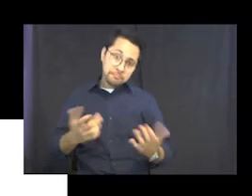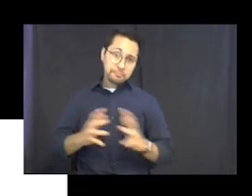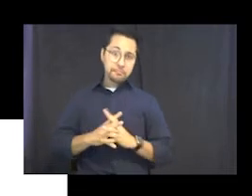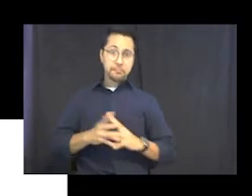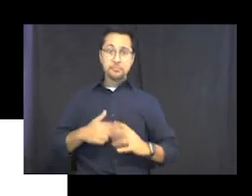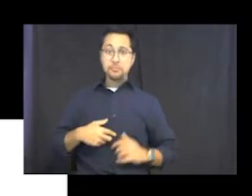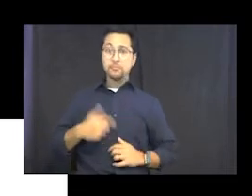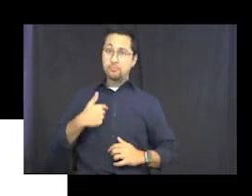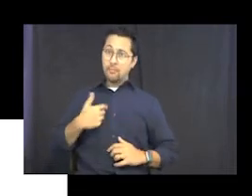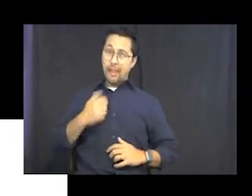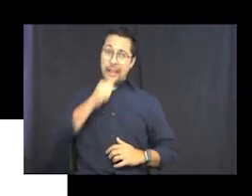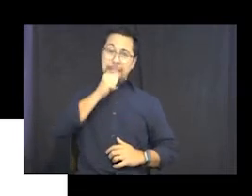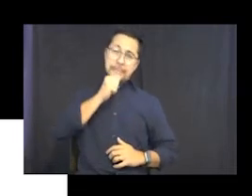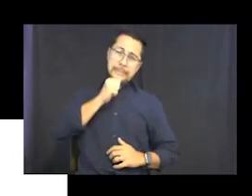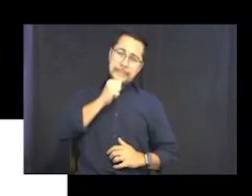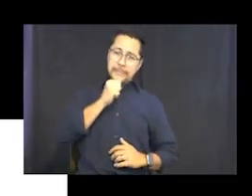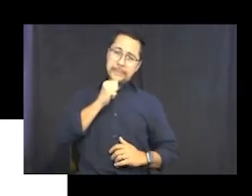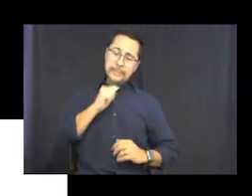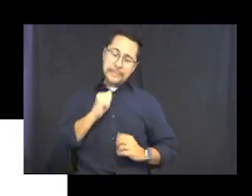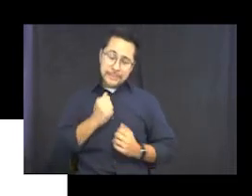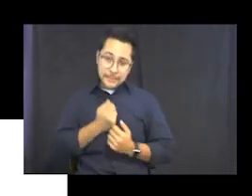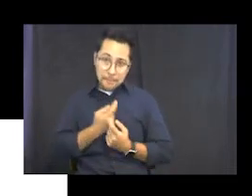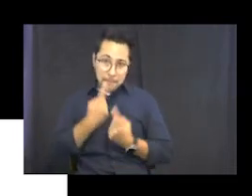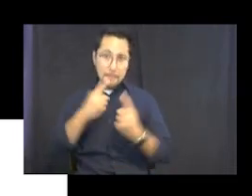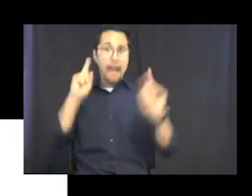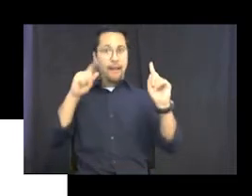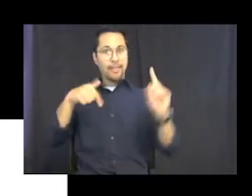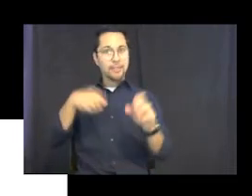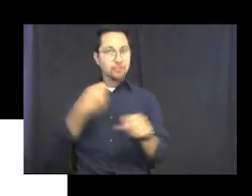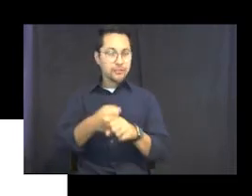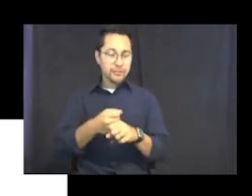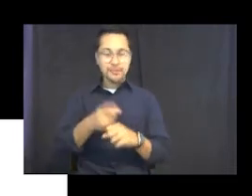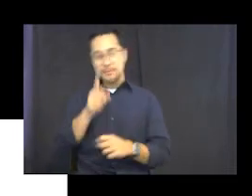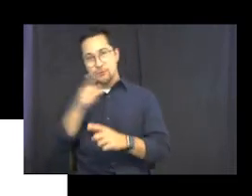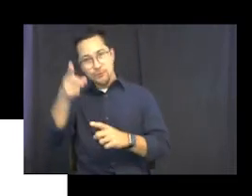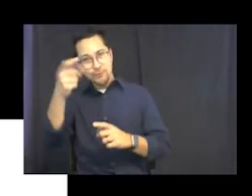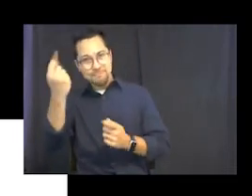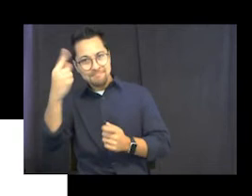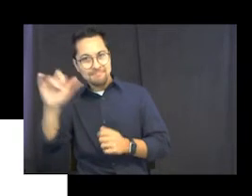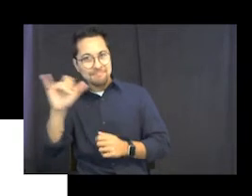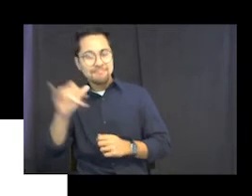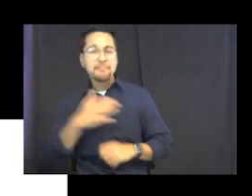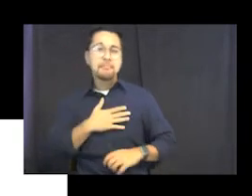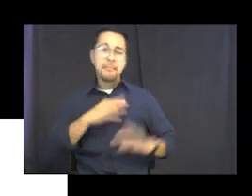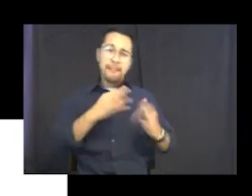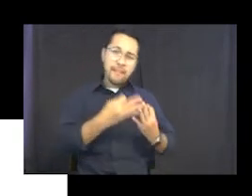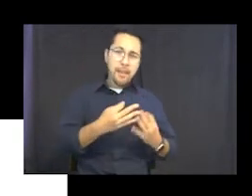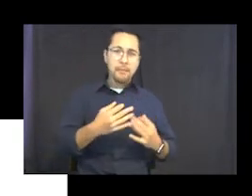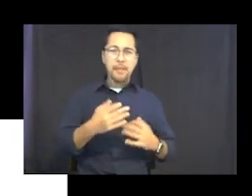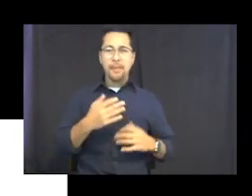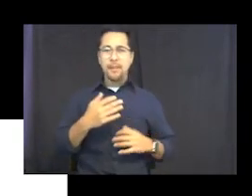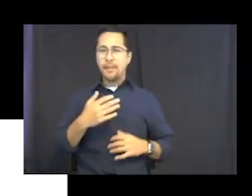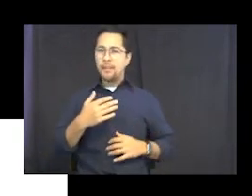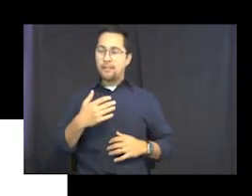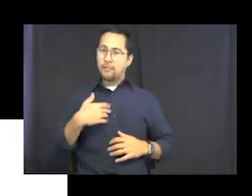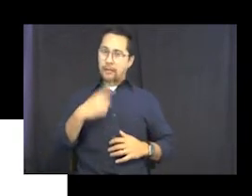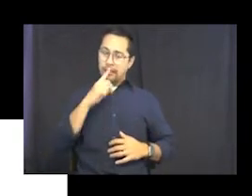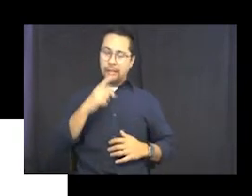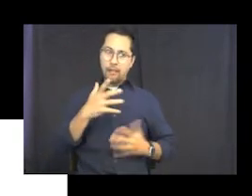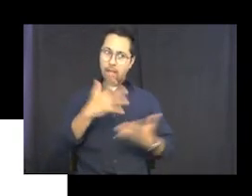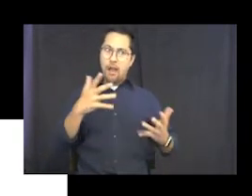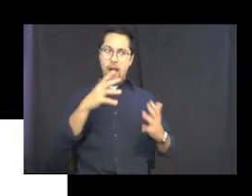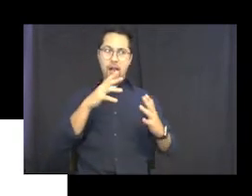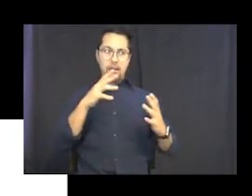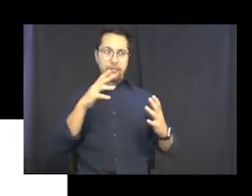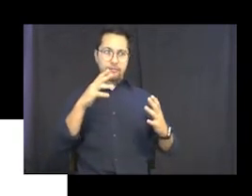that I've survived this year, as we all have. My family members and I have had more physical and emotional changes in perspective this